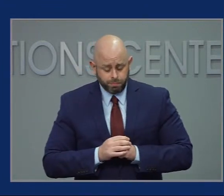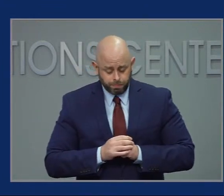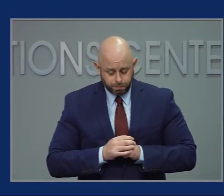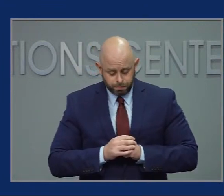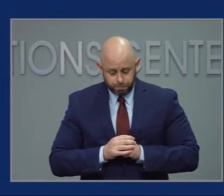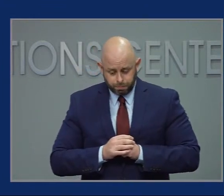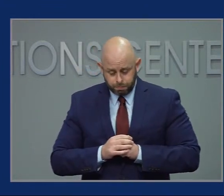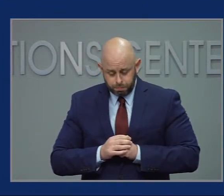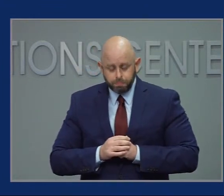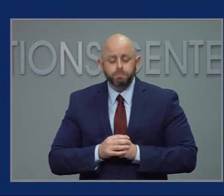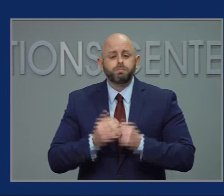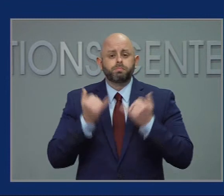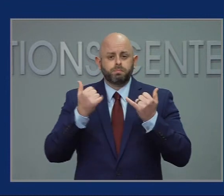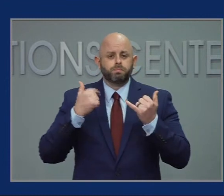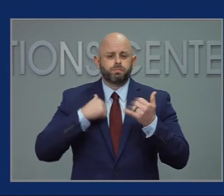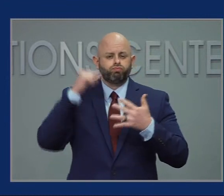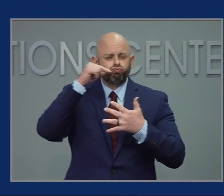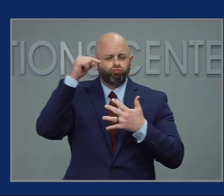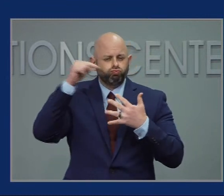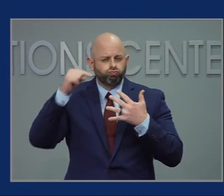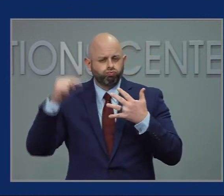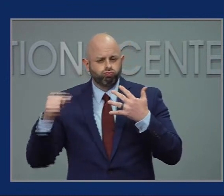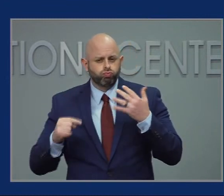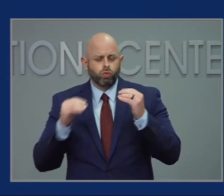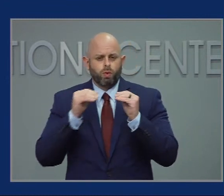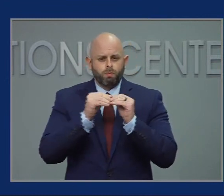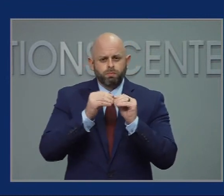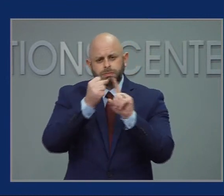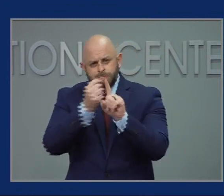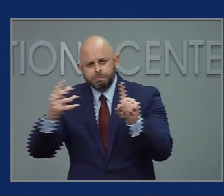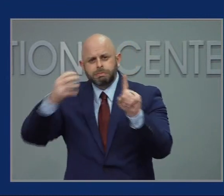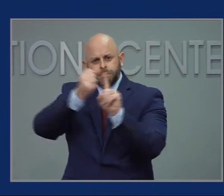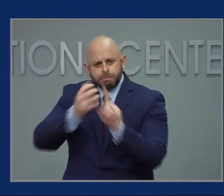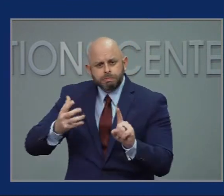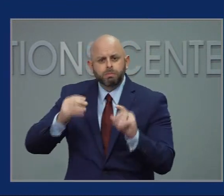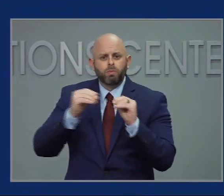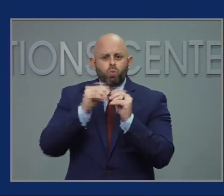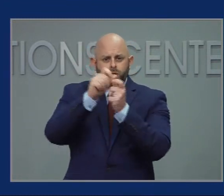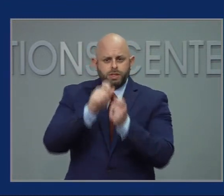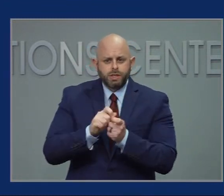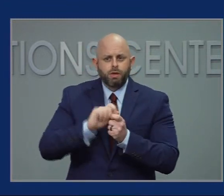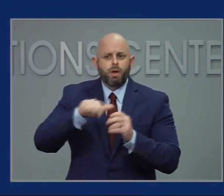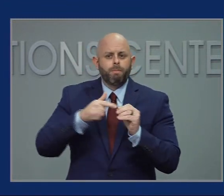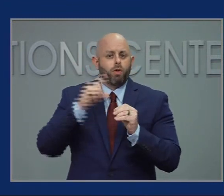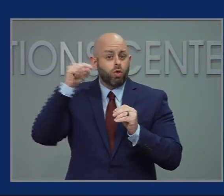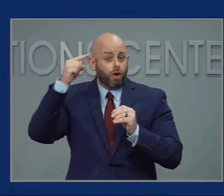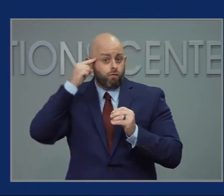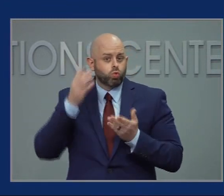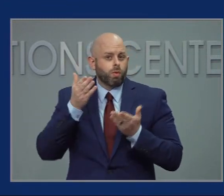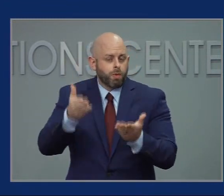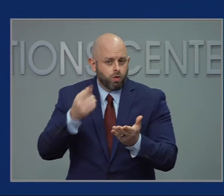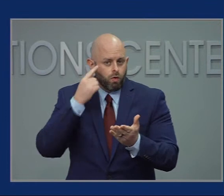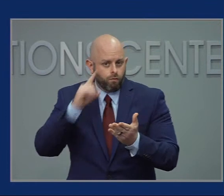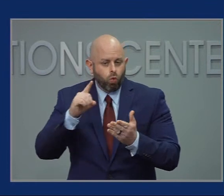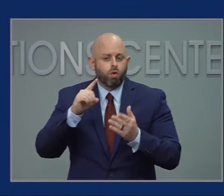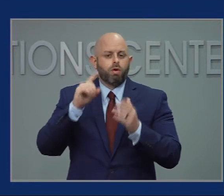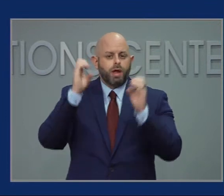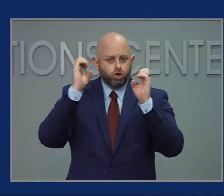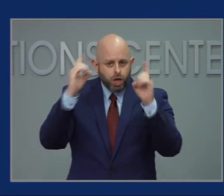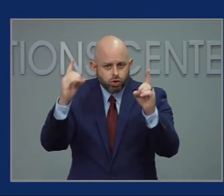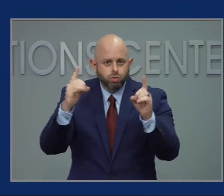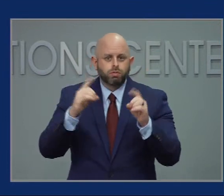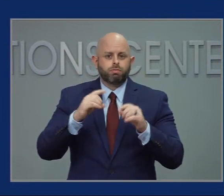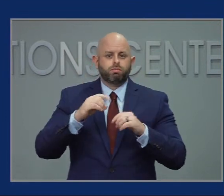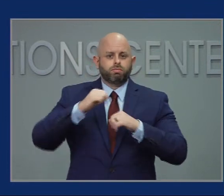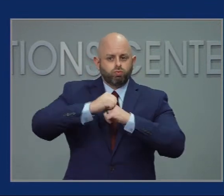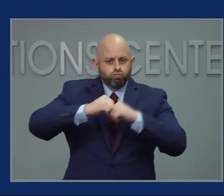more detail the Governor's major investments in education, infrastructure, and healthcare in order to have a more